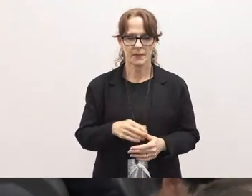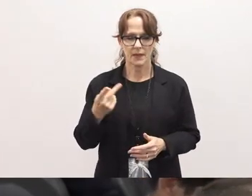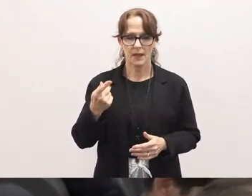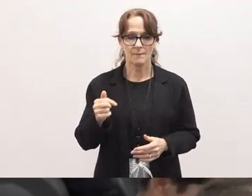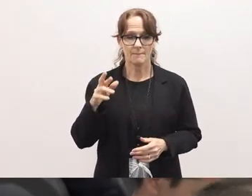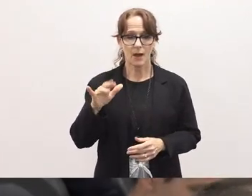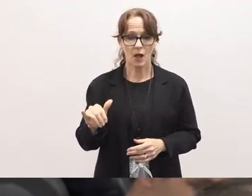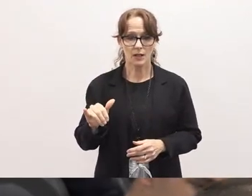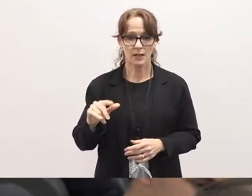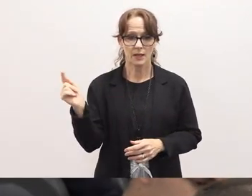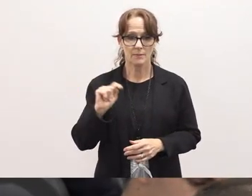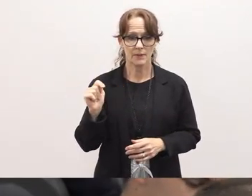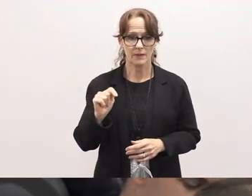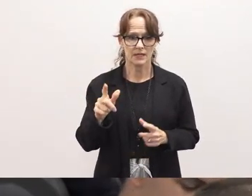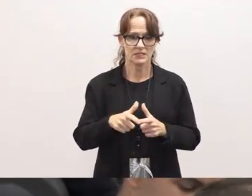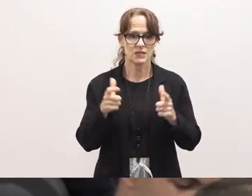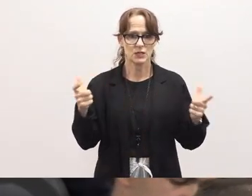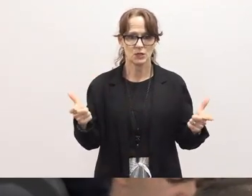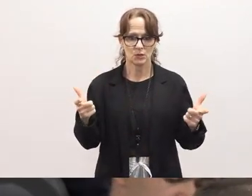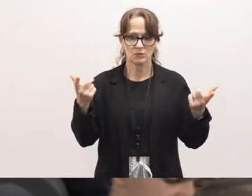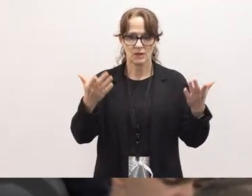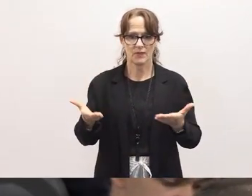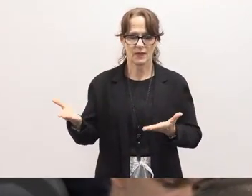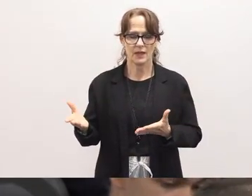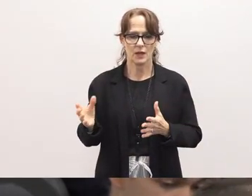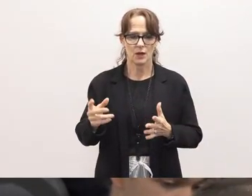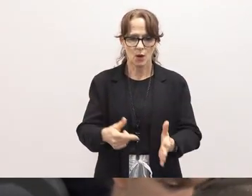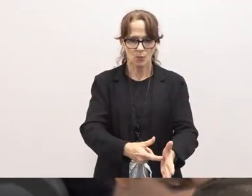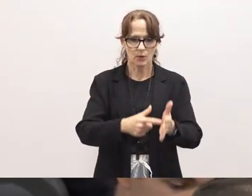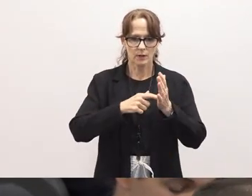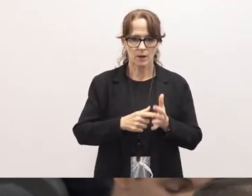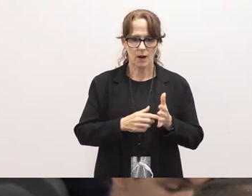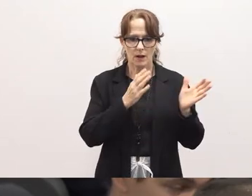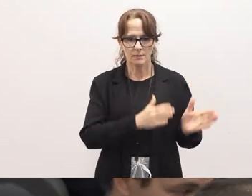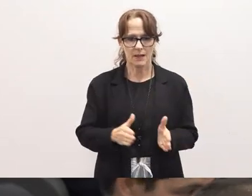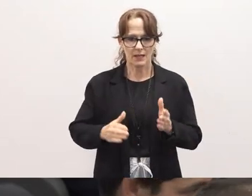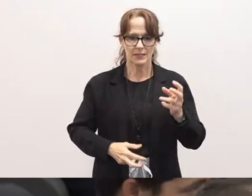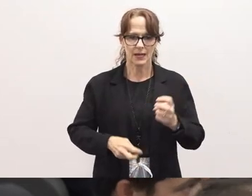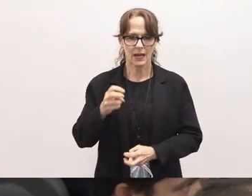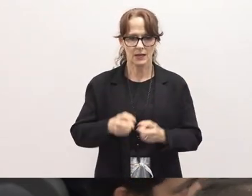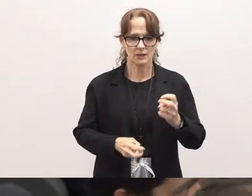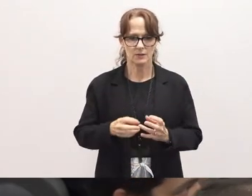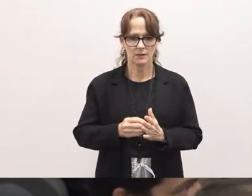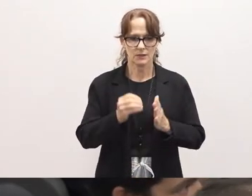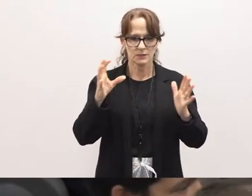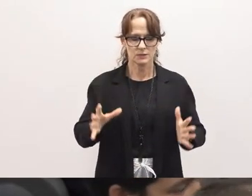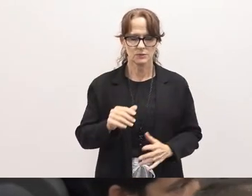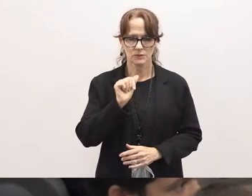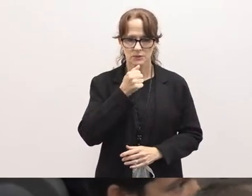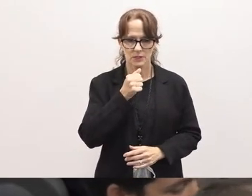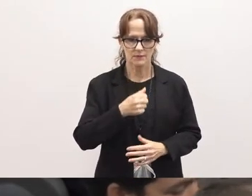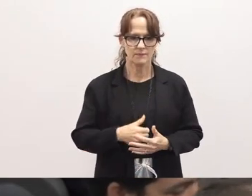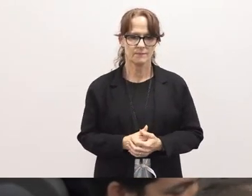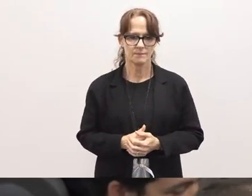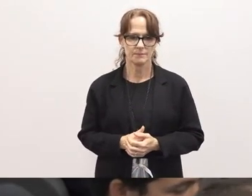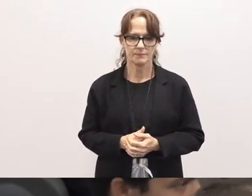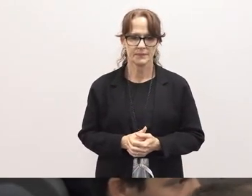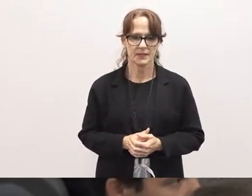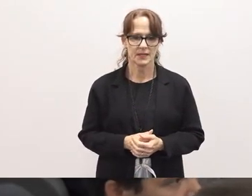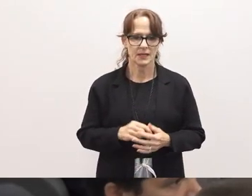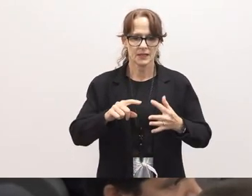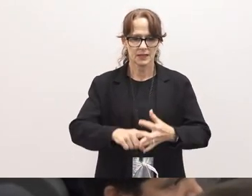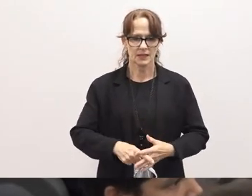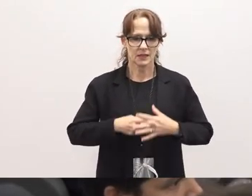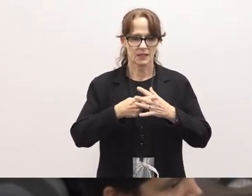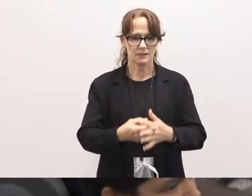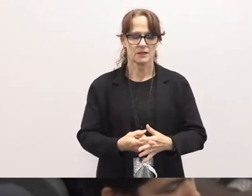to the restroom is an ordeal, requiring planning and encompassing difficulty, and students are suffering. Let's begin with the